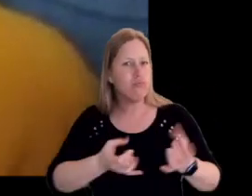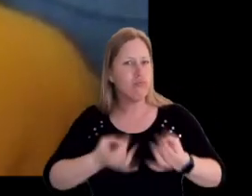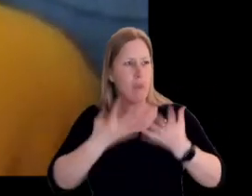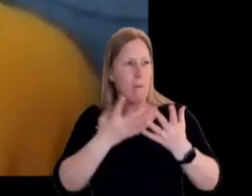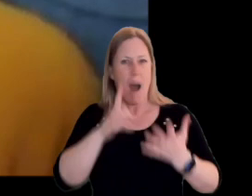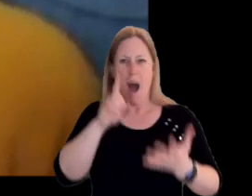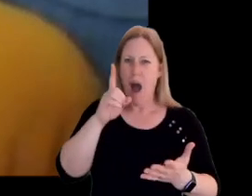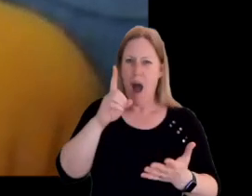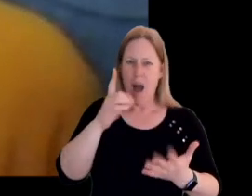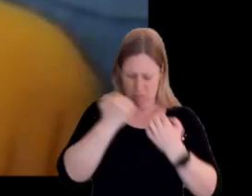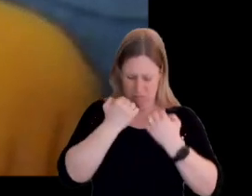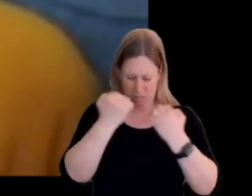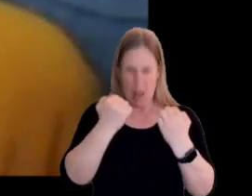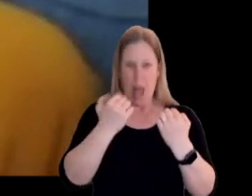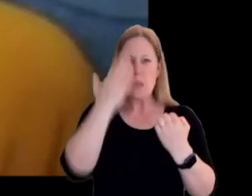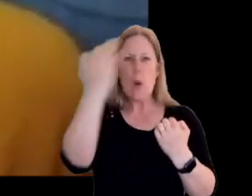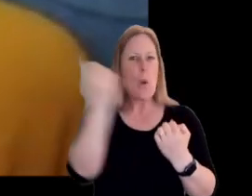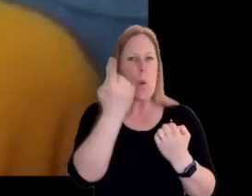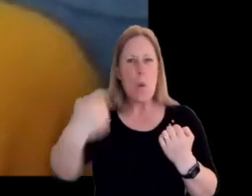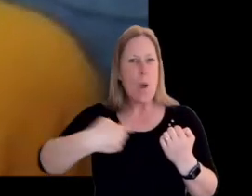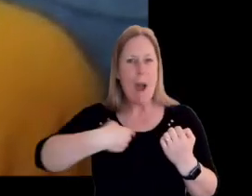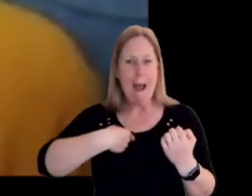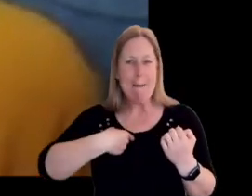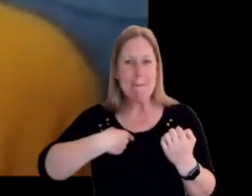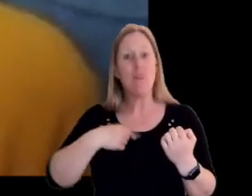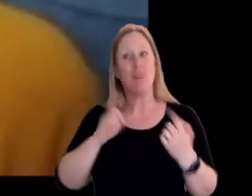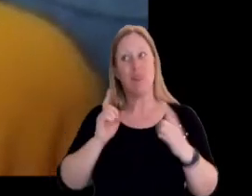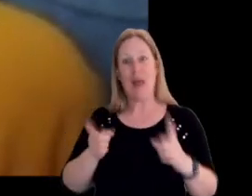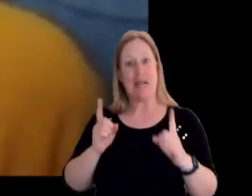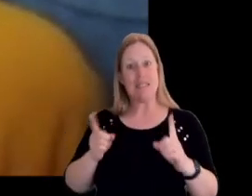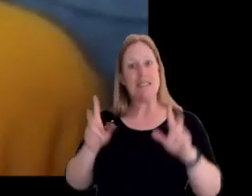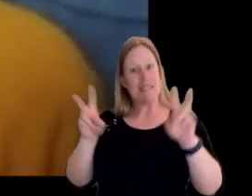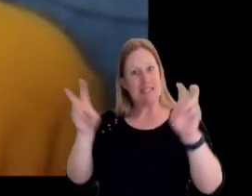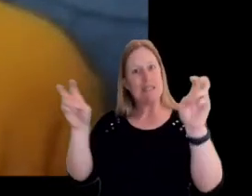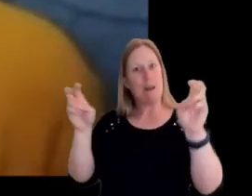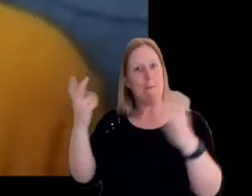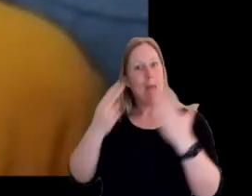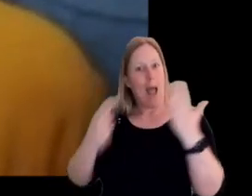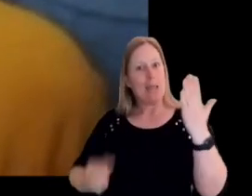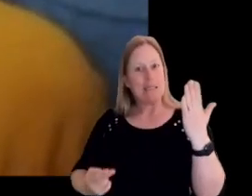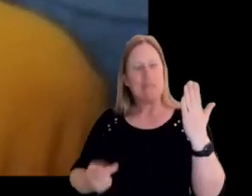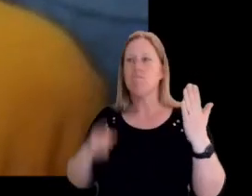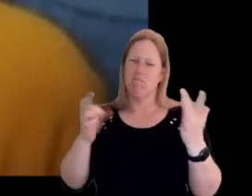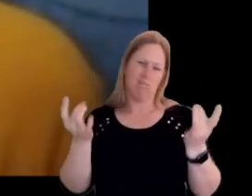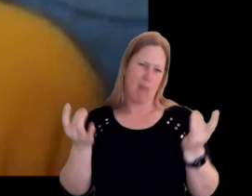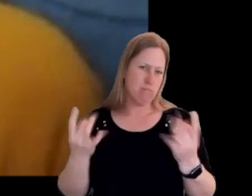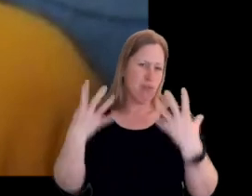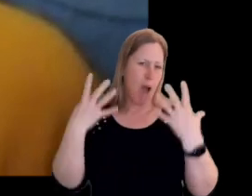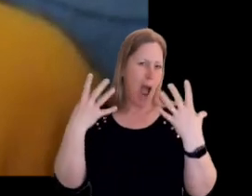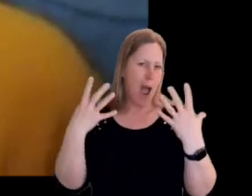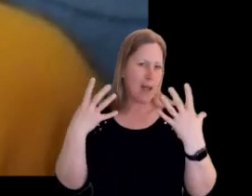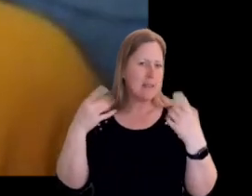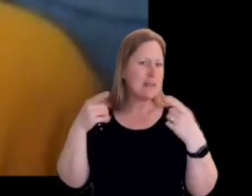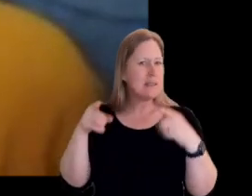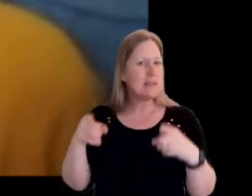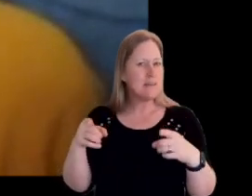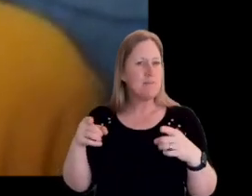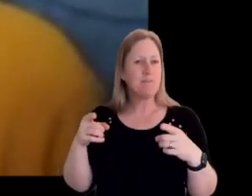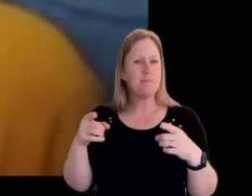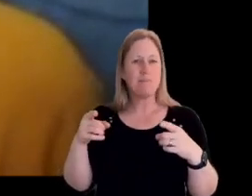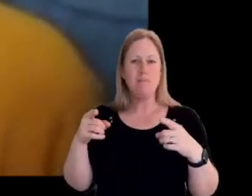are? Yeah. So that's what that painting is about. The painting itself is quite brightly coloured. It's